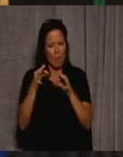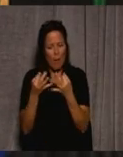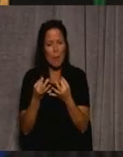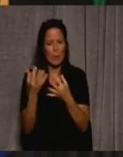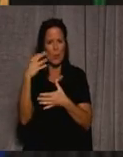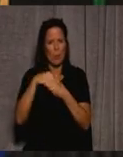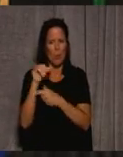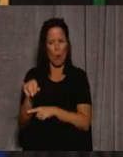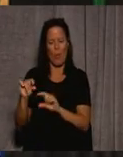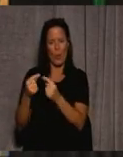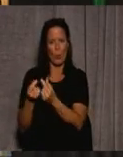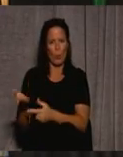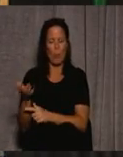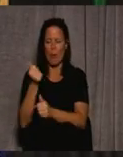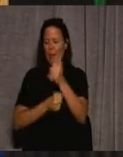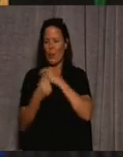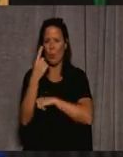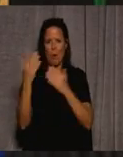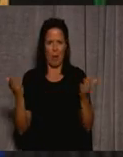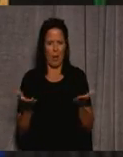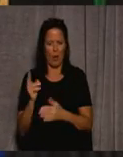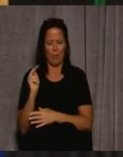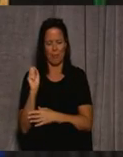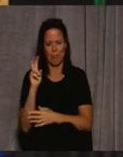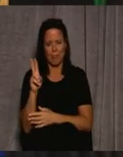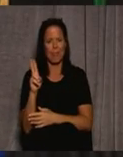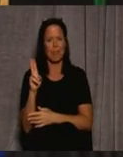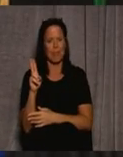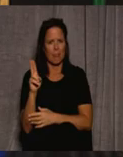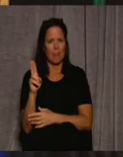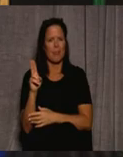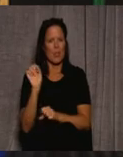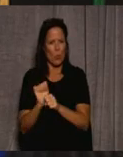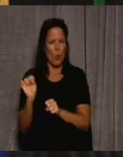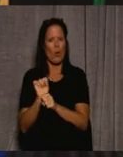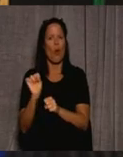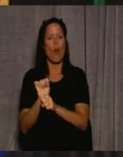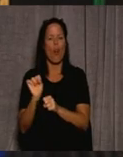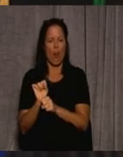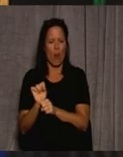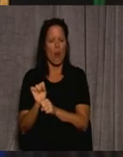that. Everyone here at Nova Southeastern University has worked hard,